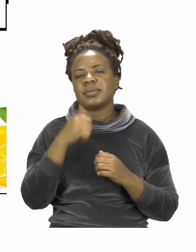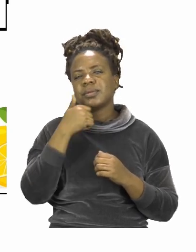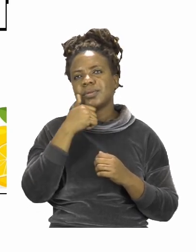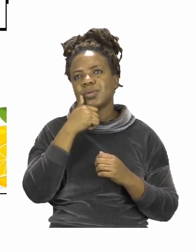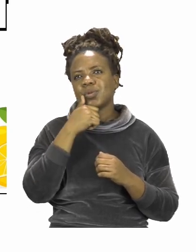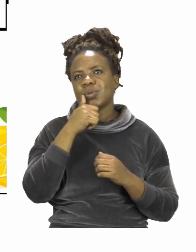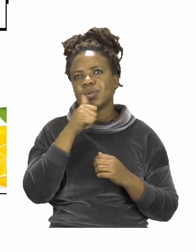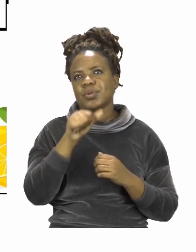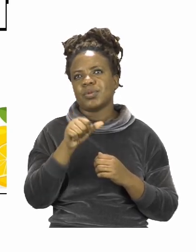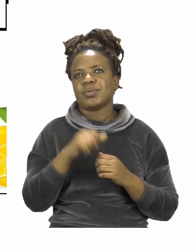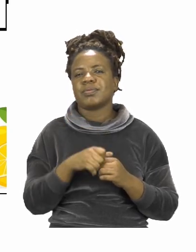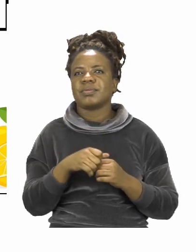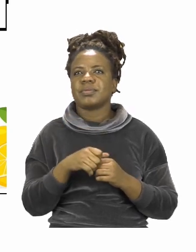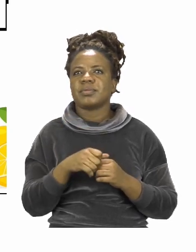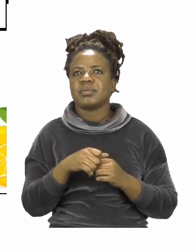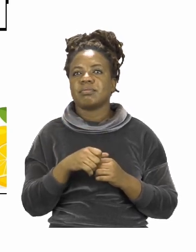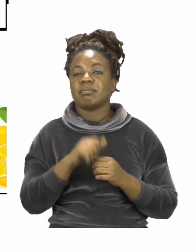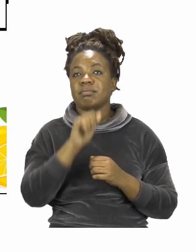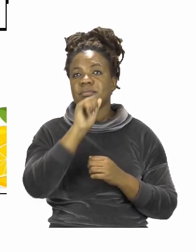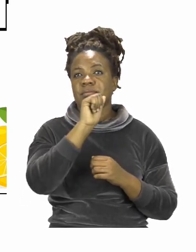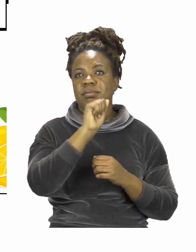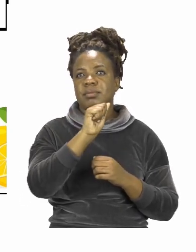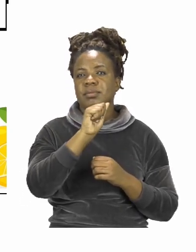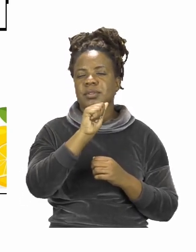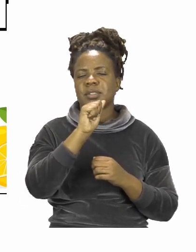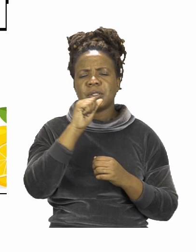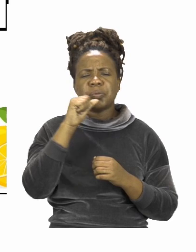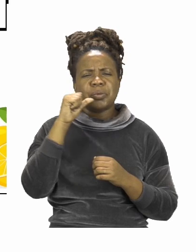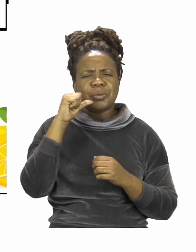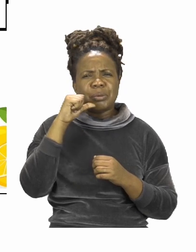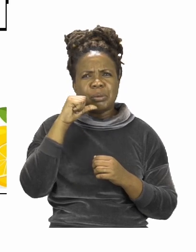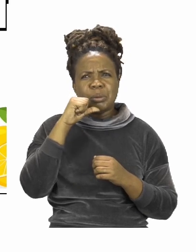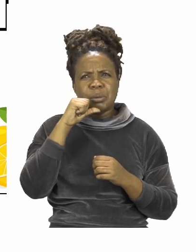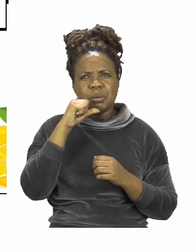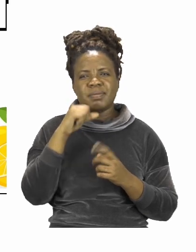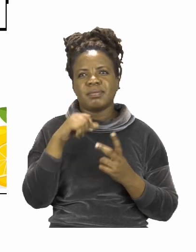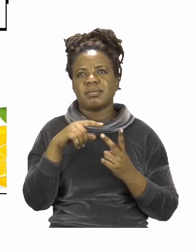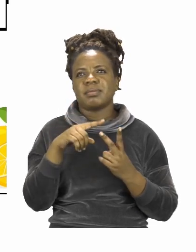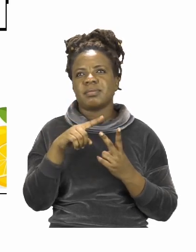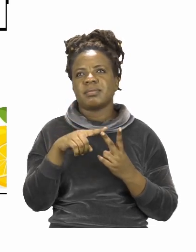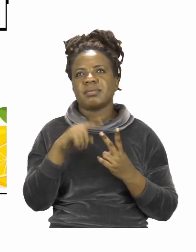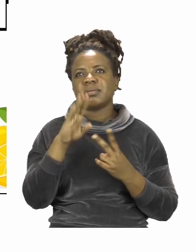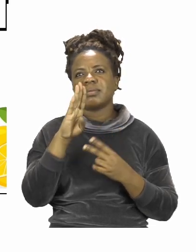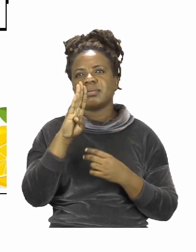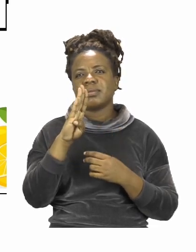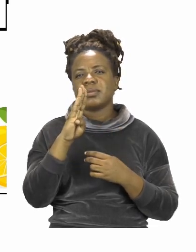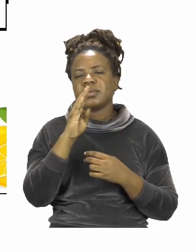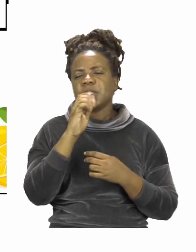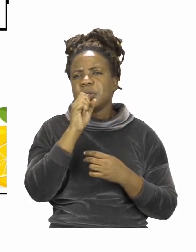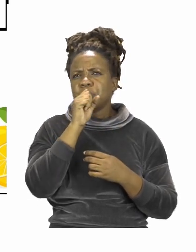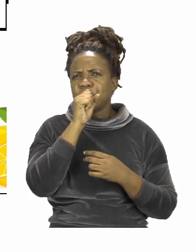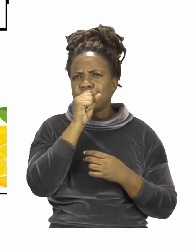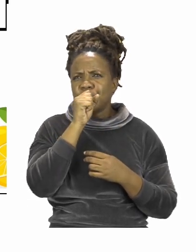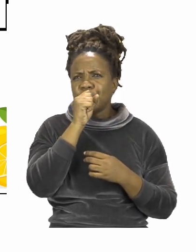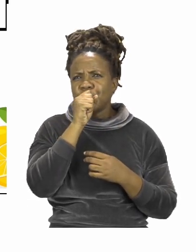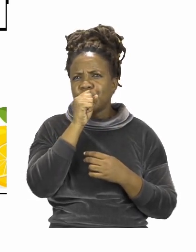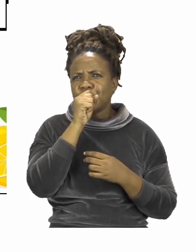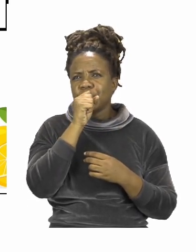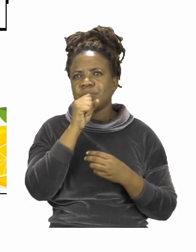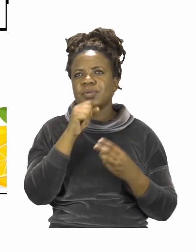C, sweet? Now, I don't know about you, my dear friends, but I definitely know I've never come across a